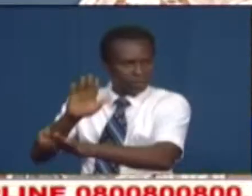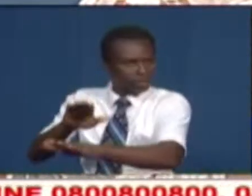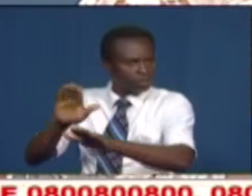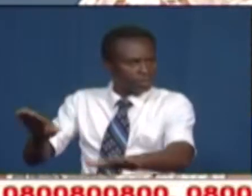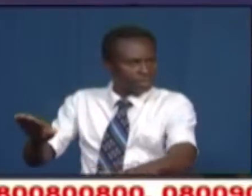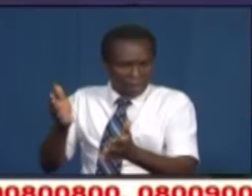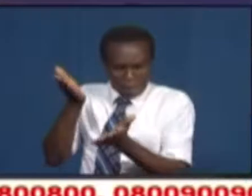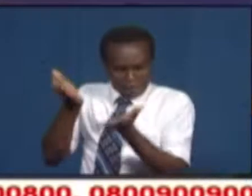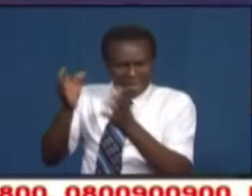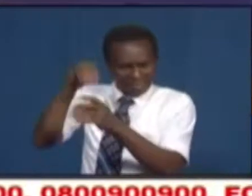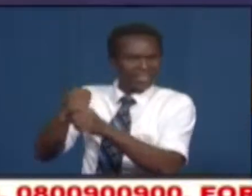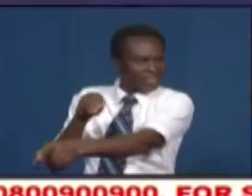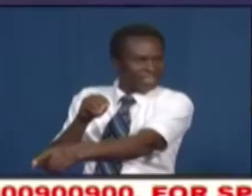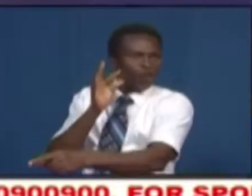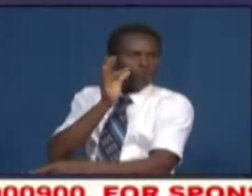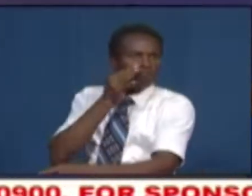So how critical are these things